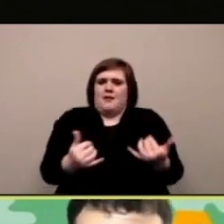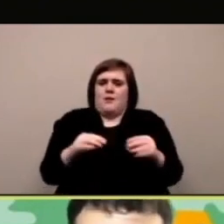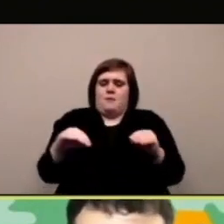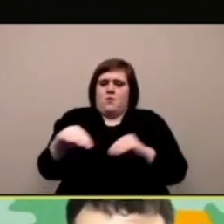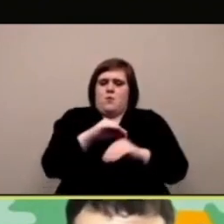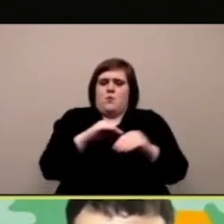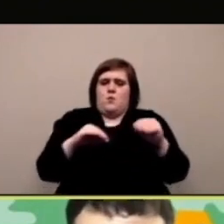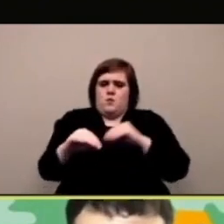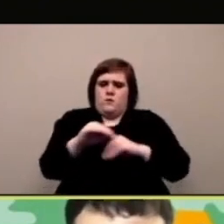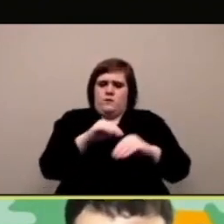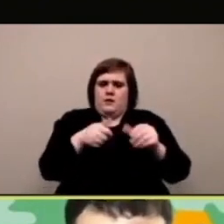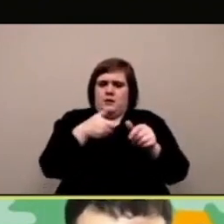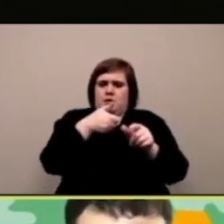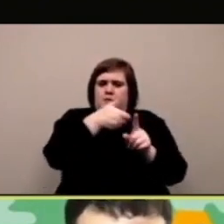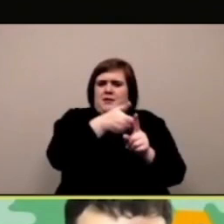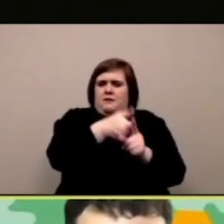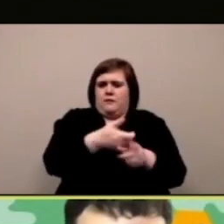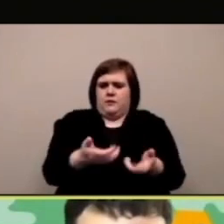around.